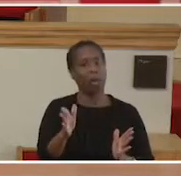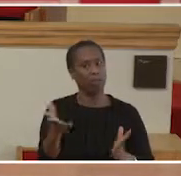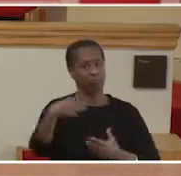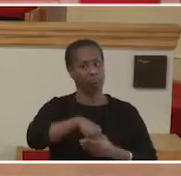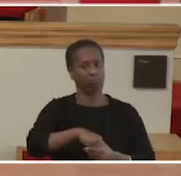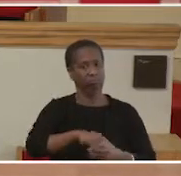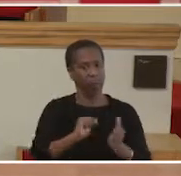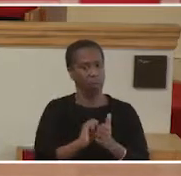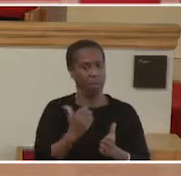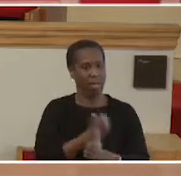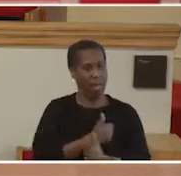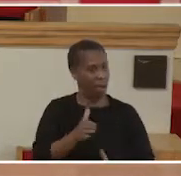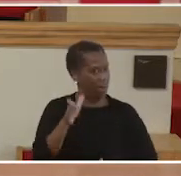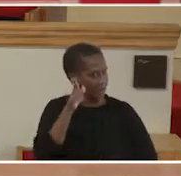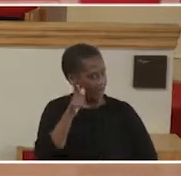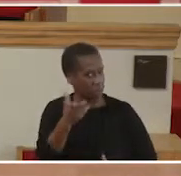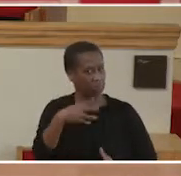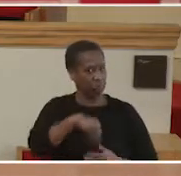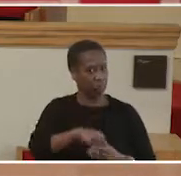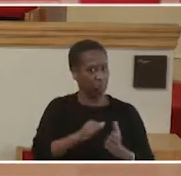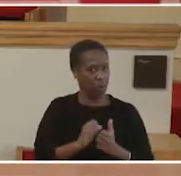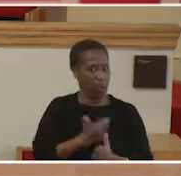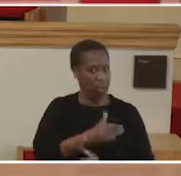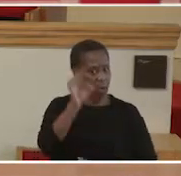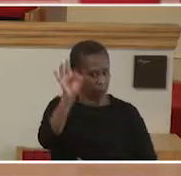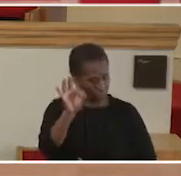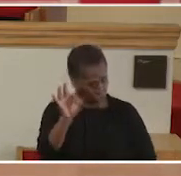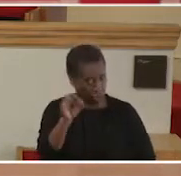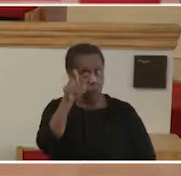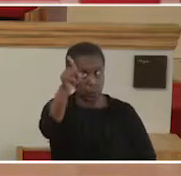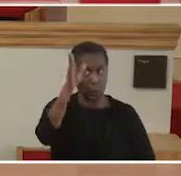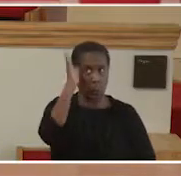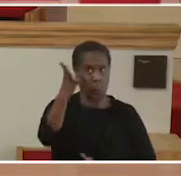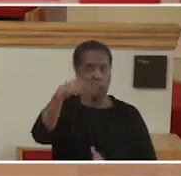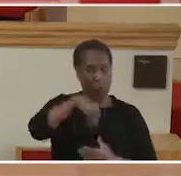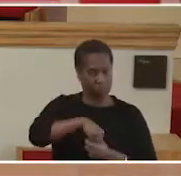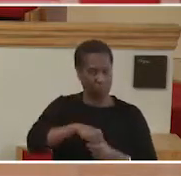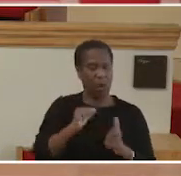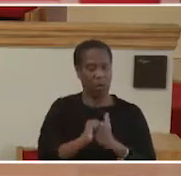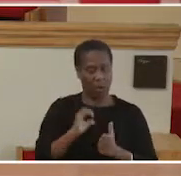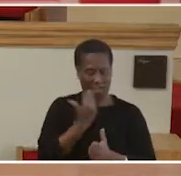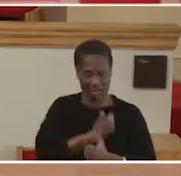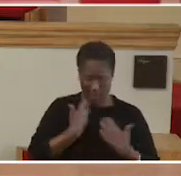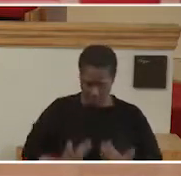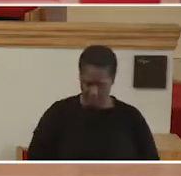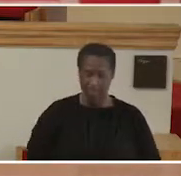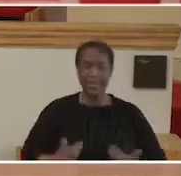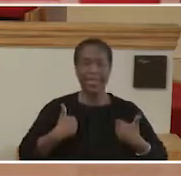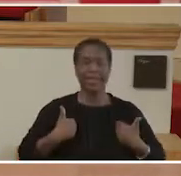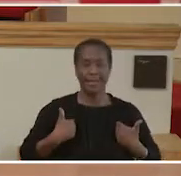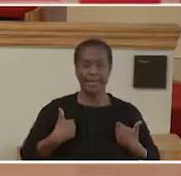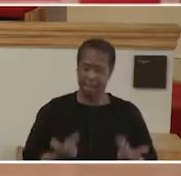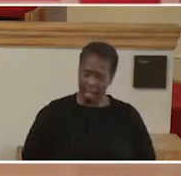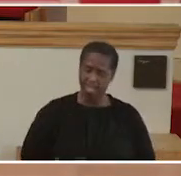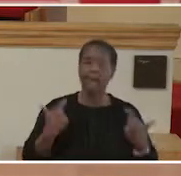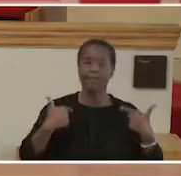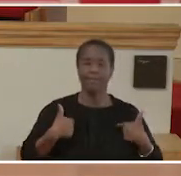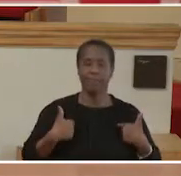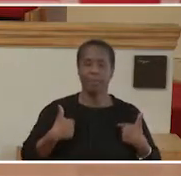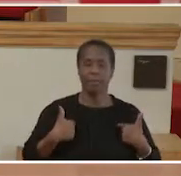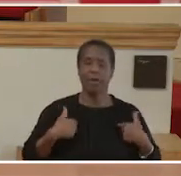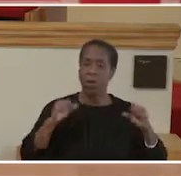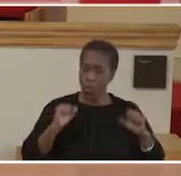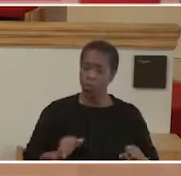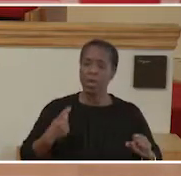our preaching, but most importantly, be in our being, dear God, to animate